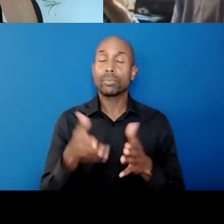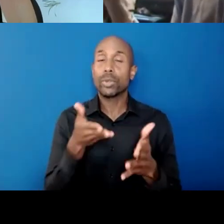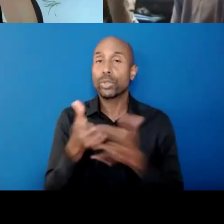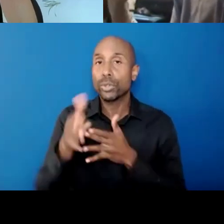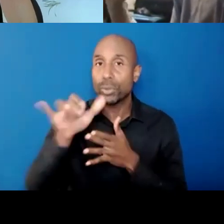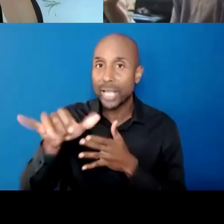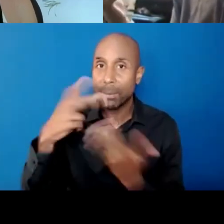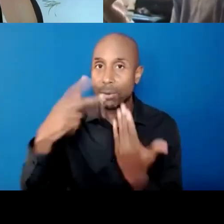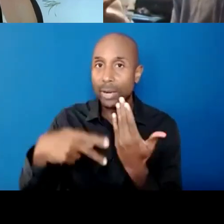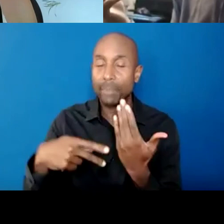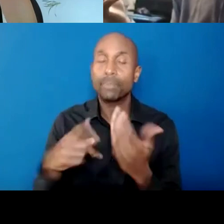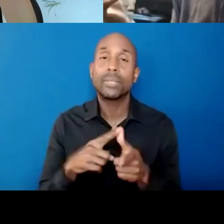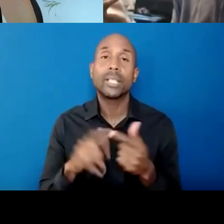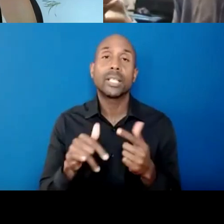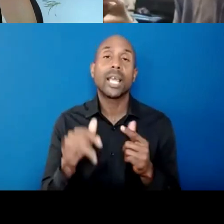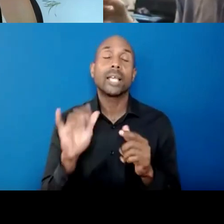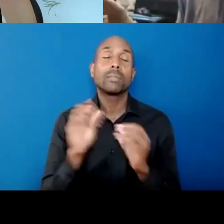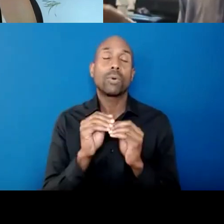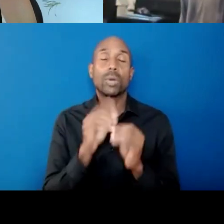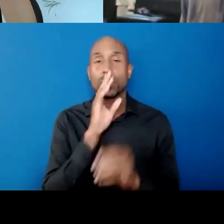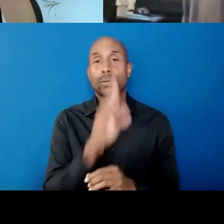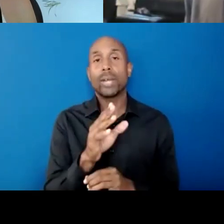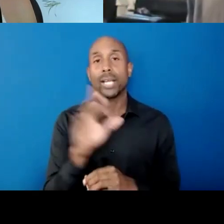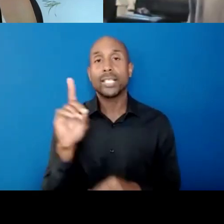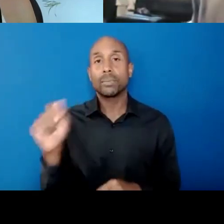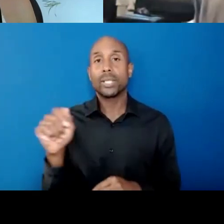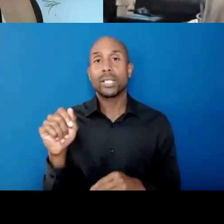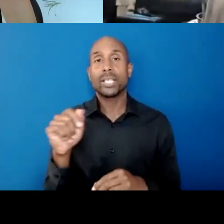direct disability outreach methods.